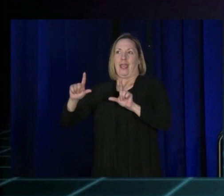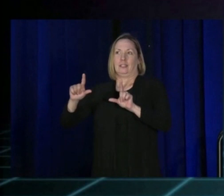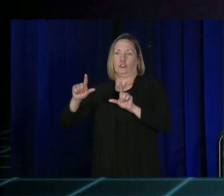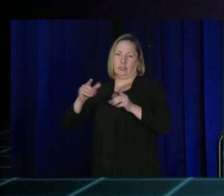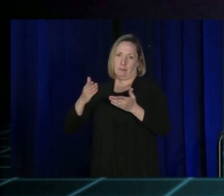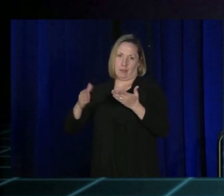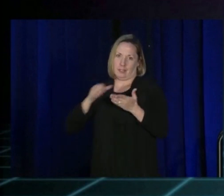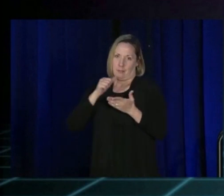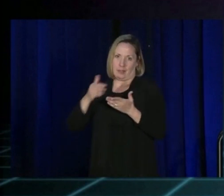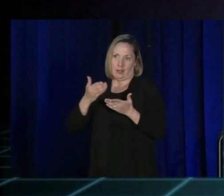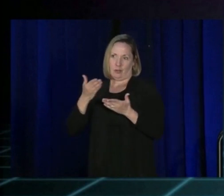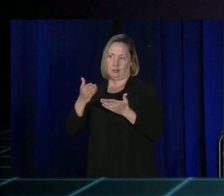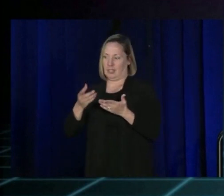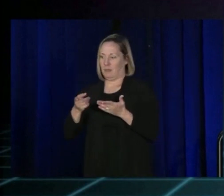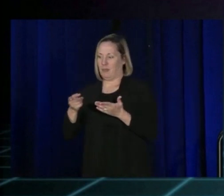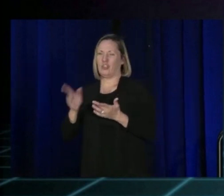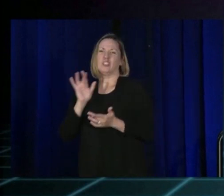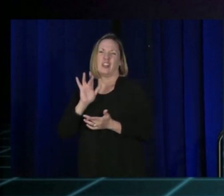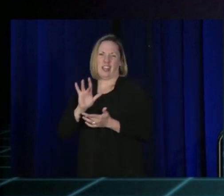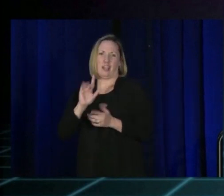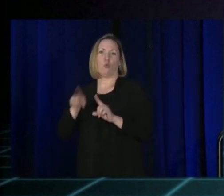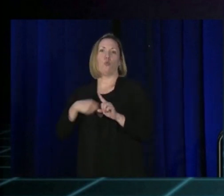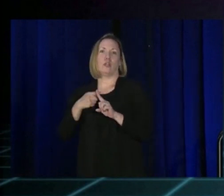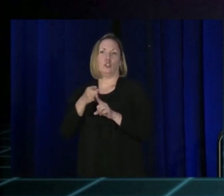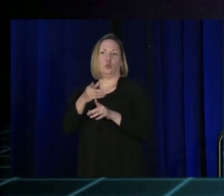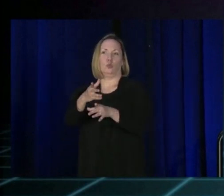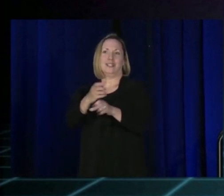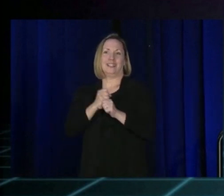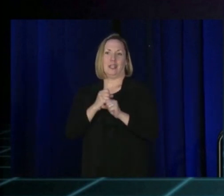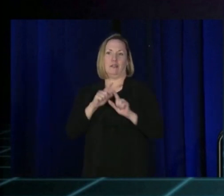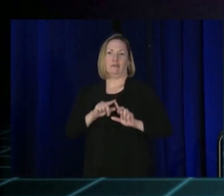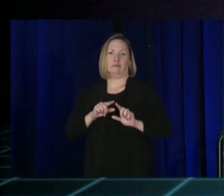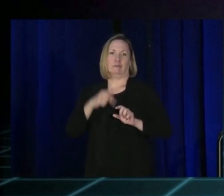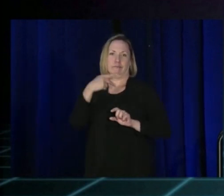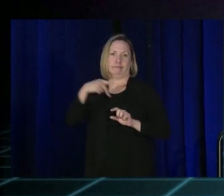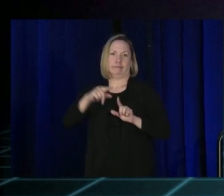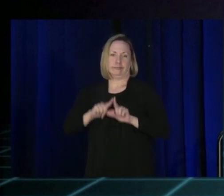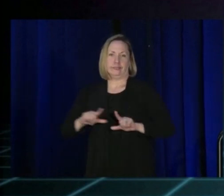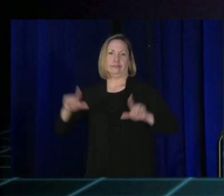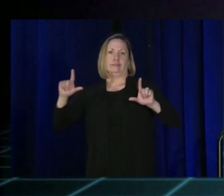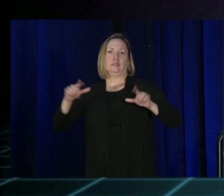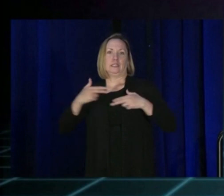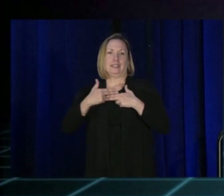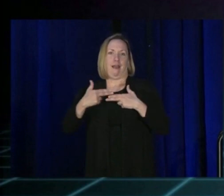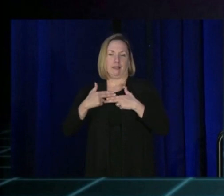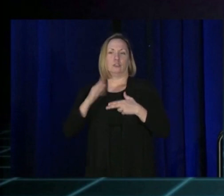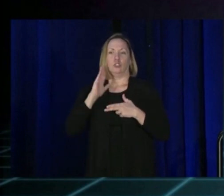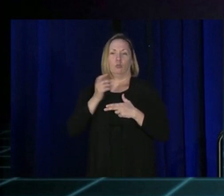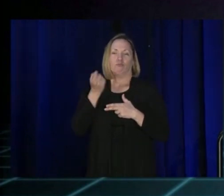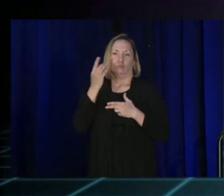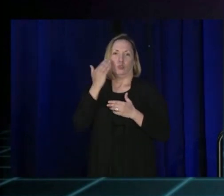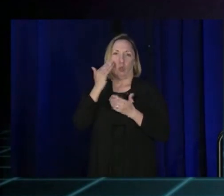got a link there. When you get the slides, you'll totally be able to understand and know how to implement it.